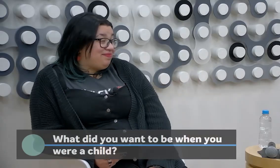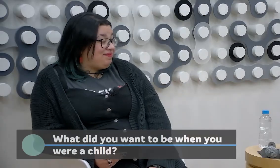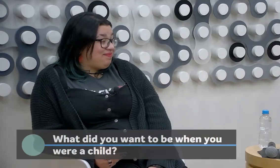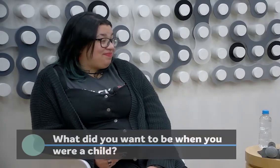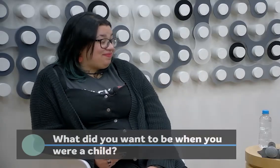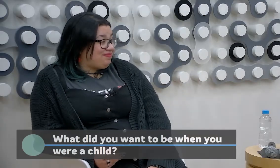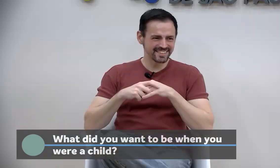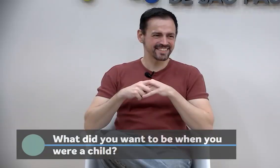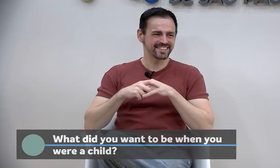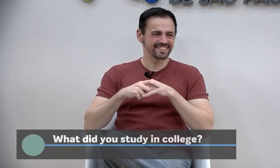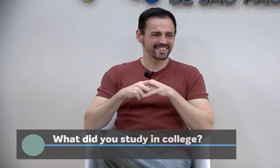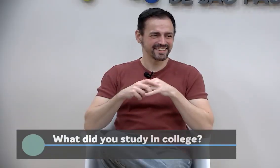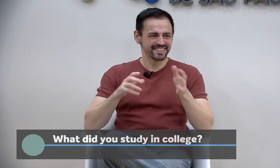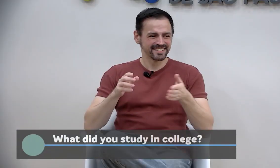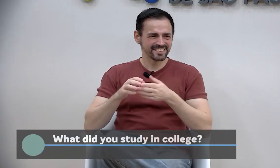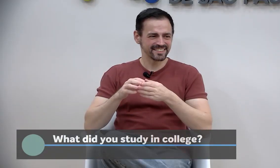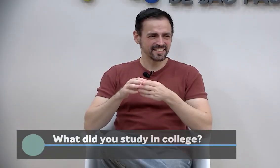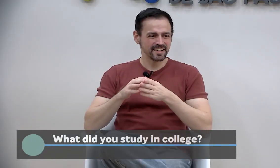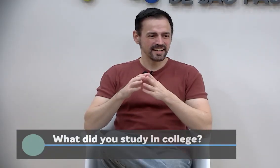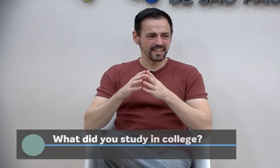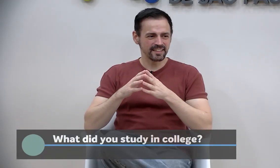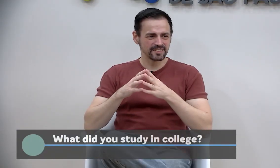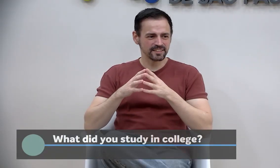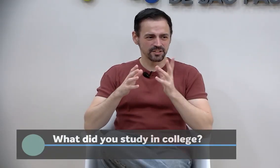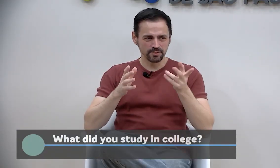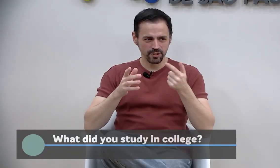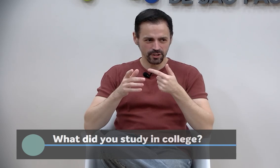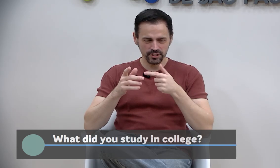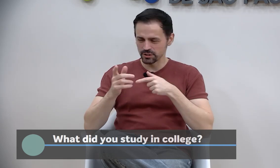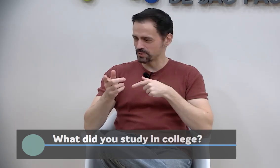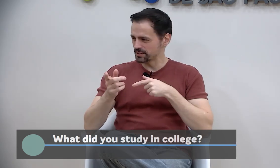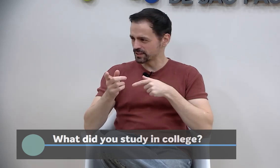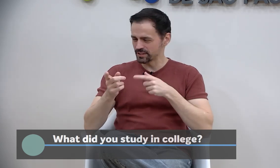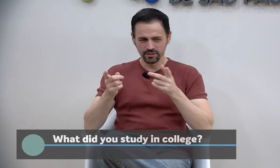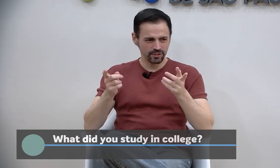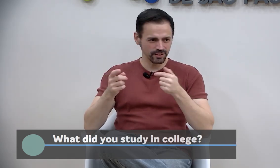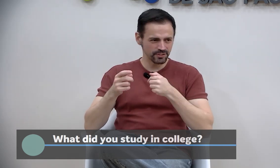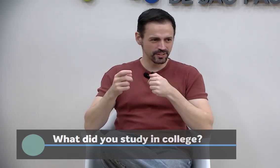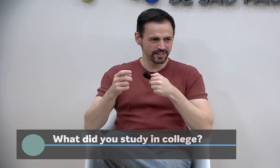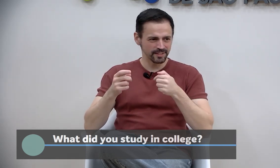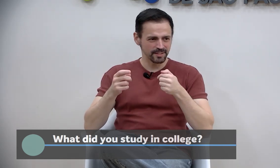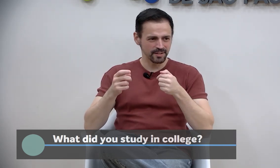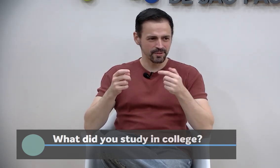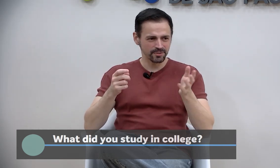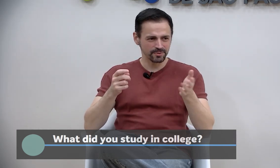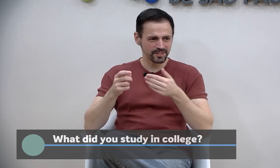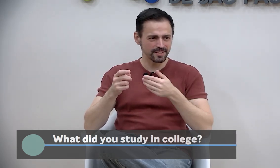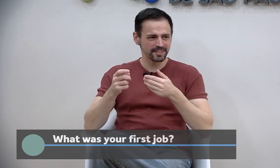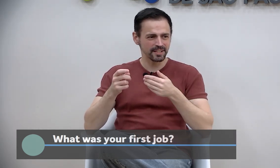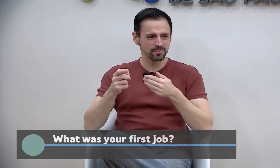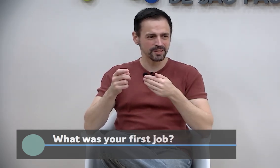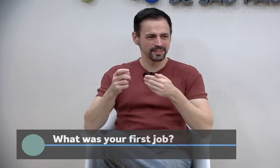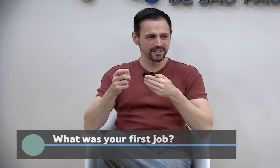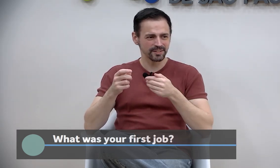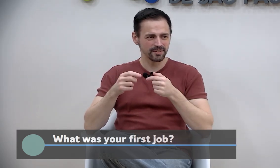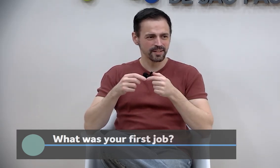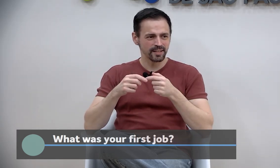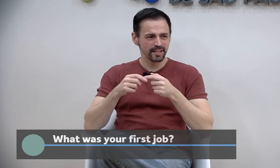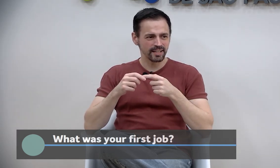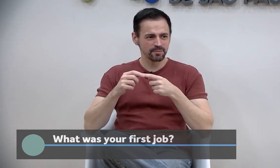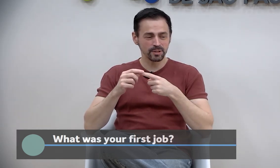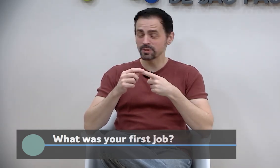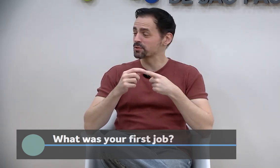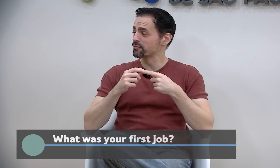But pretty interesting. Okay. And so in college you study sociology. Okay, that the next question was this. That next one. Next